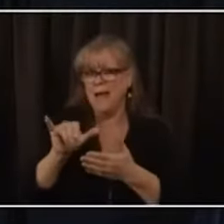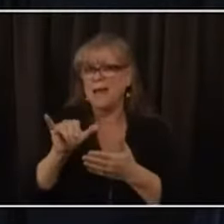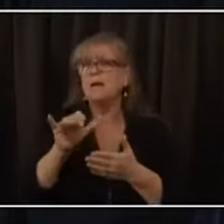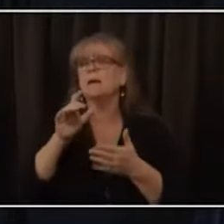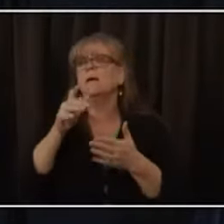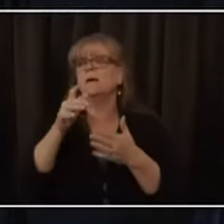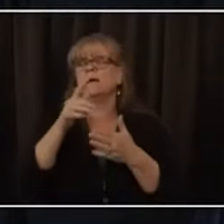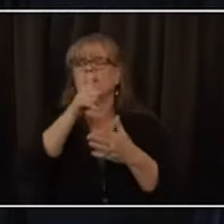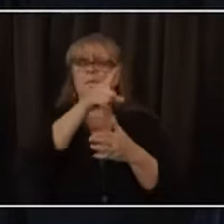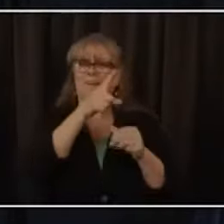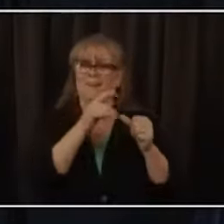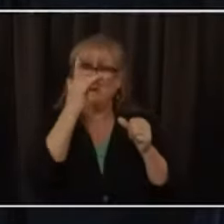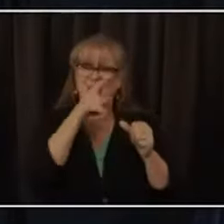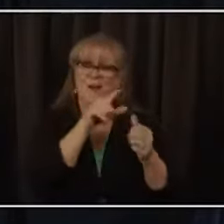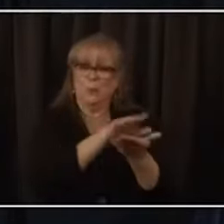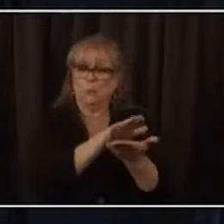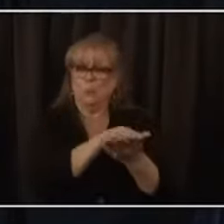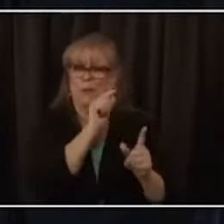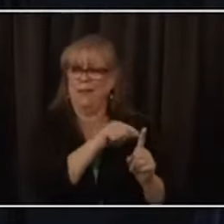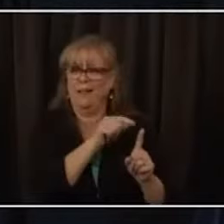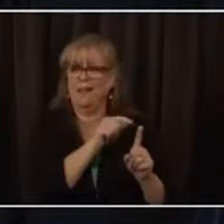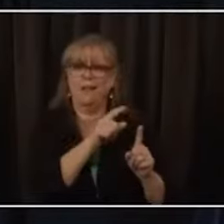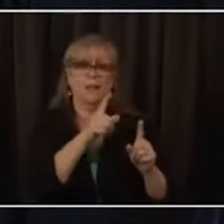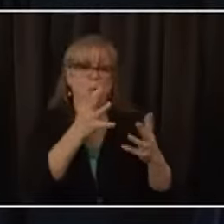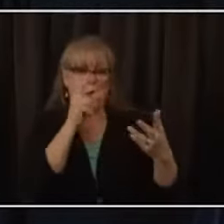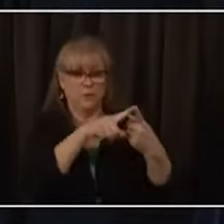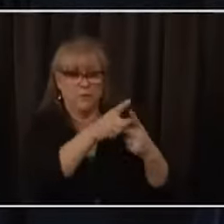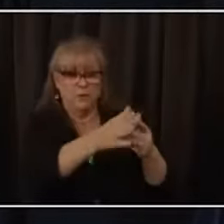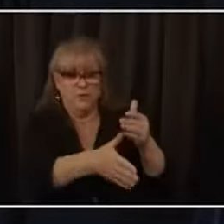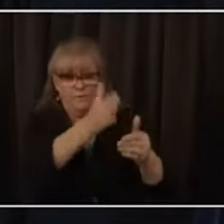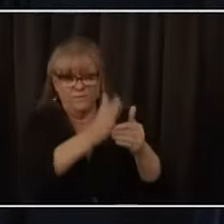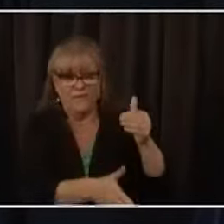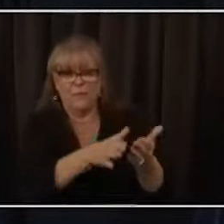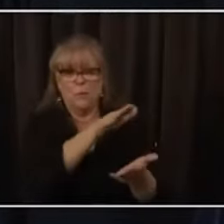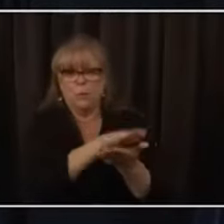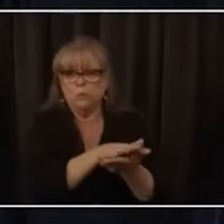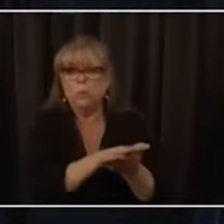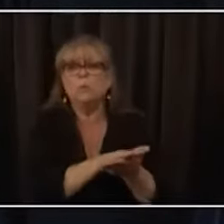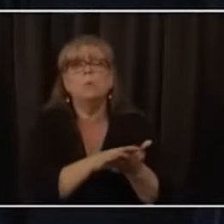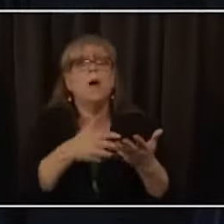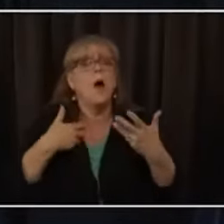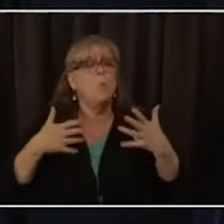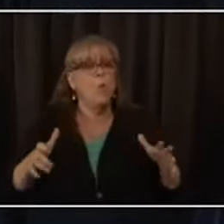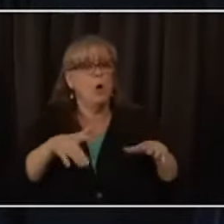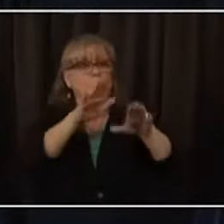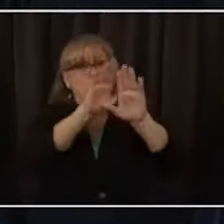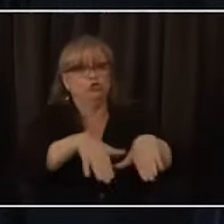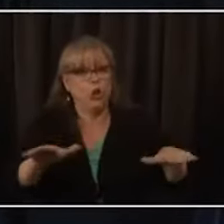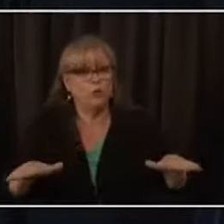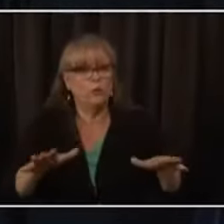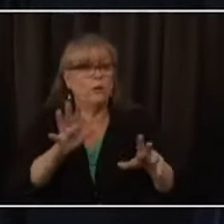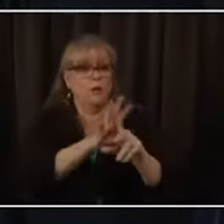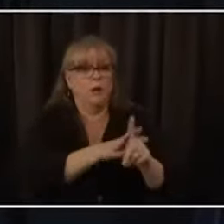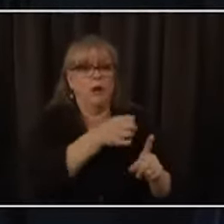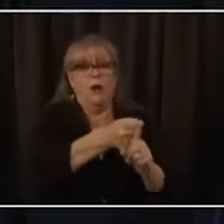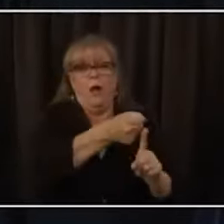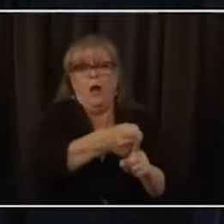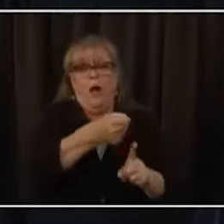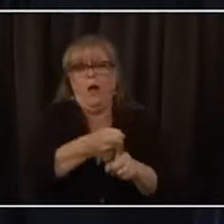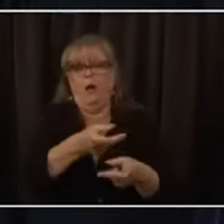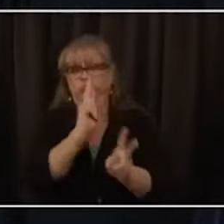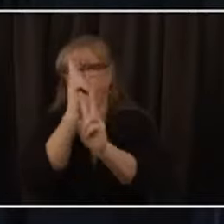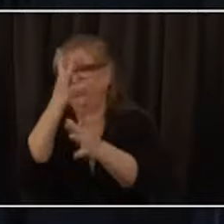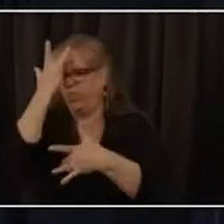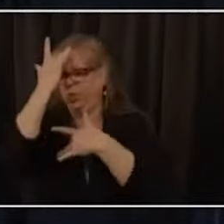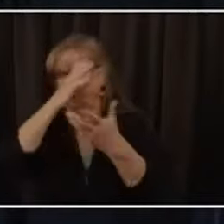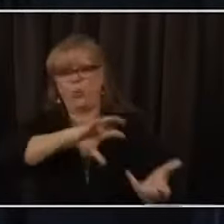mask requirements through the end of the school year. We don't want to risk the return to in-person education, which our state has been very successful with. But we have the statewide mask